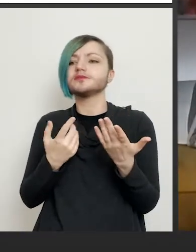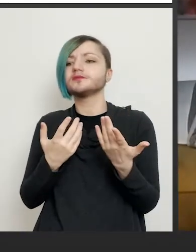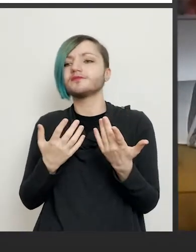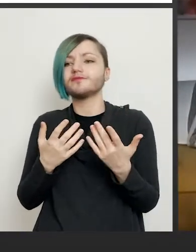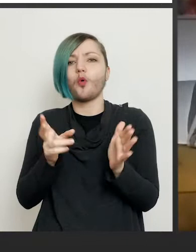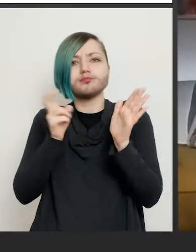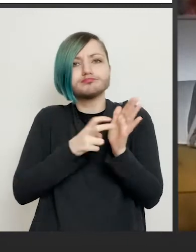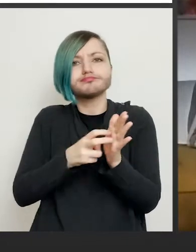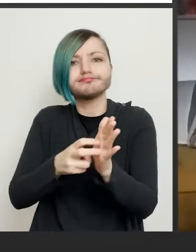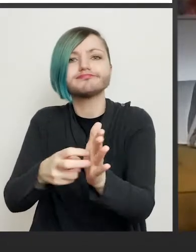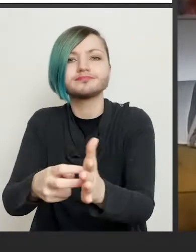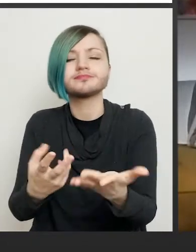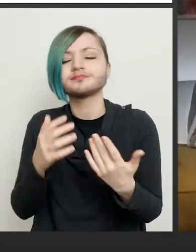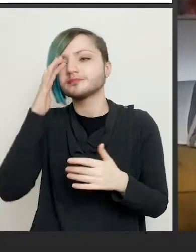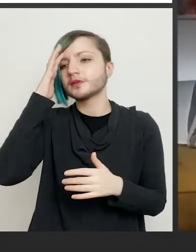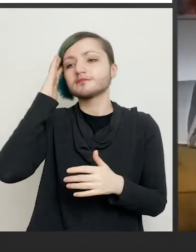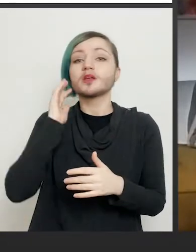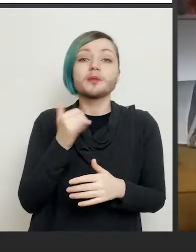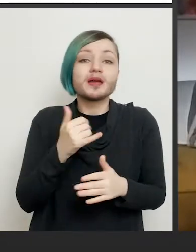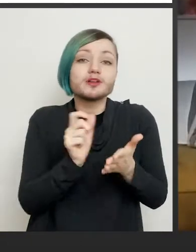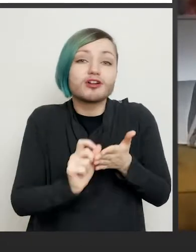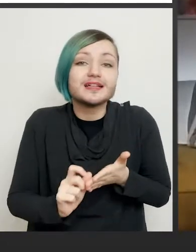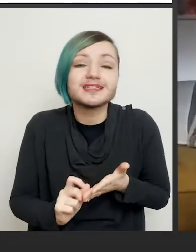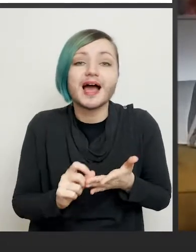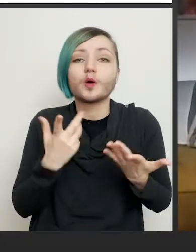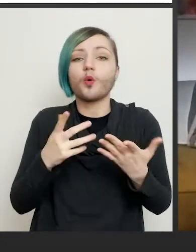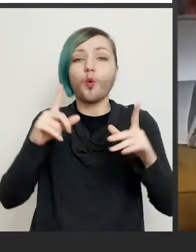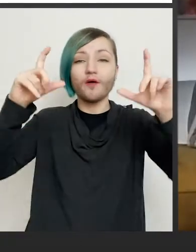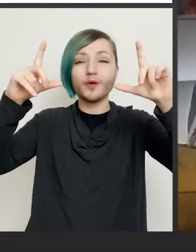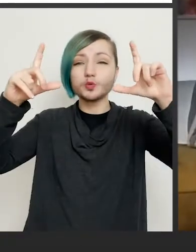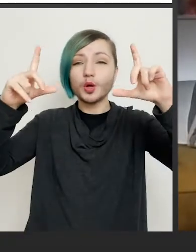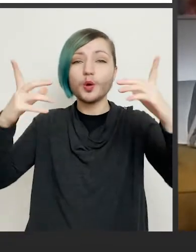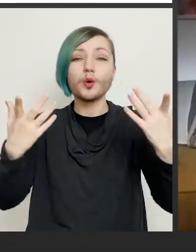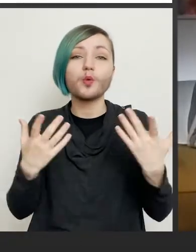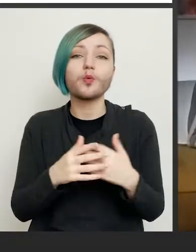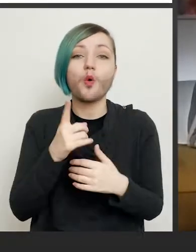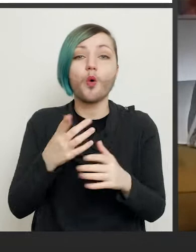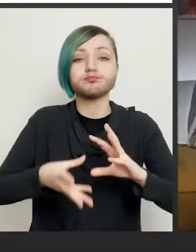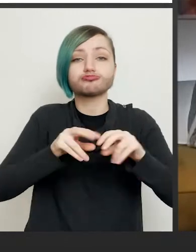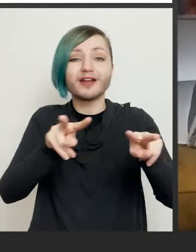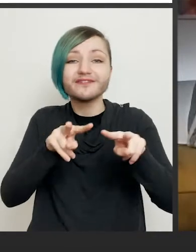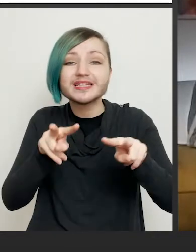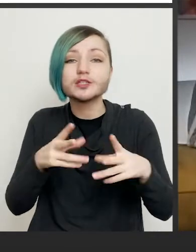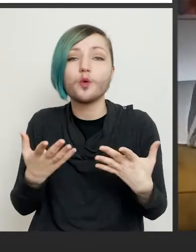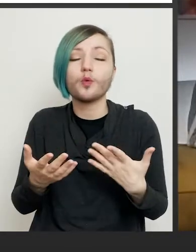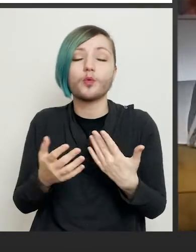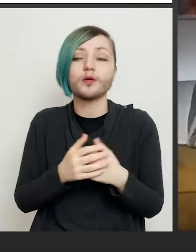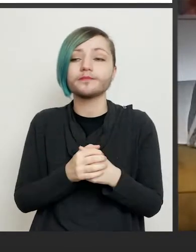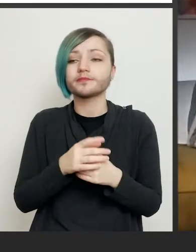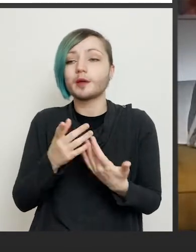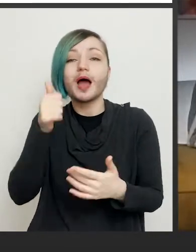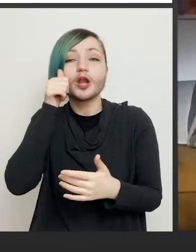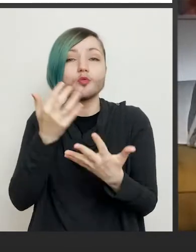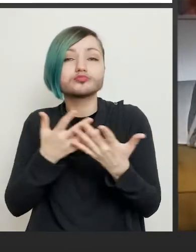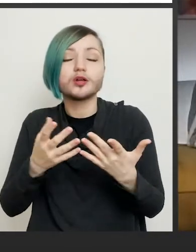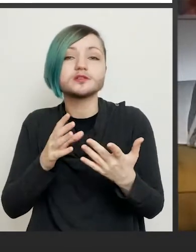of documenting it, whether it's writing things down or taking photos or doing videos or whatever it is that they feel. I mean, I know a